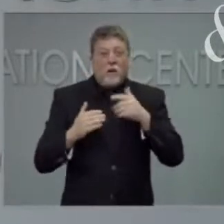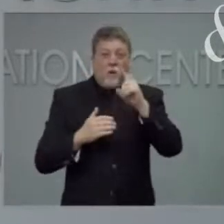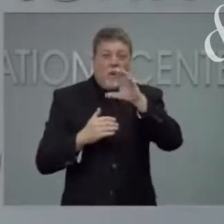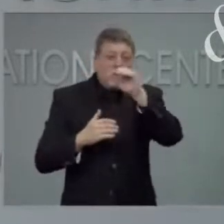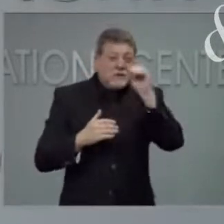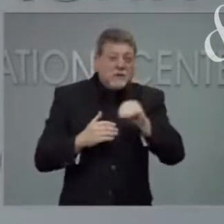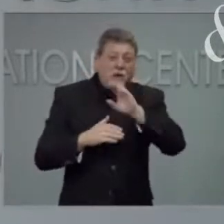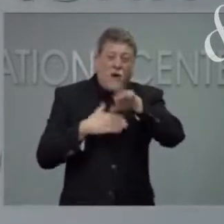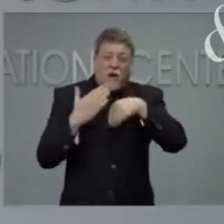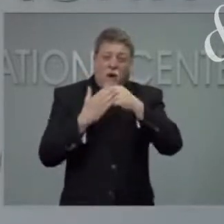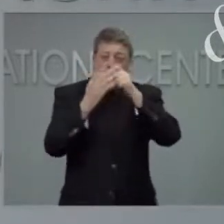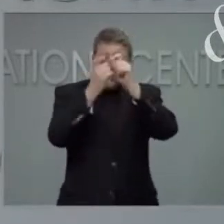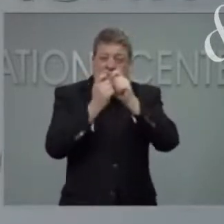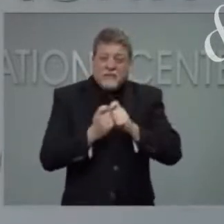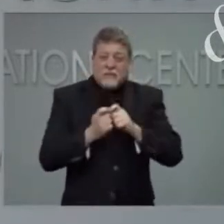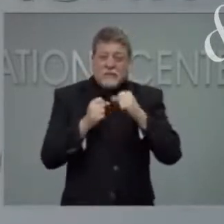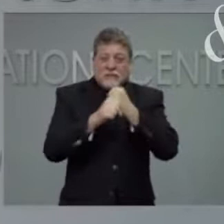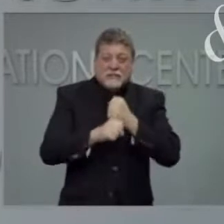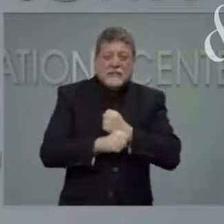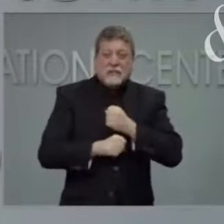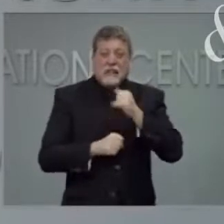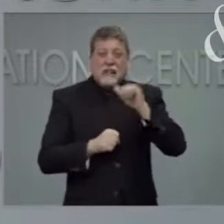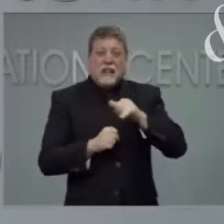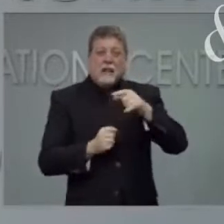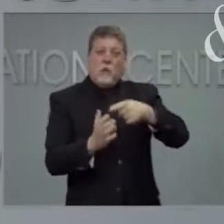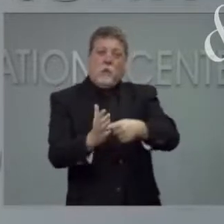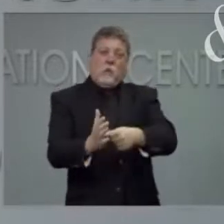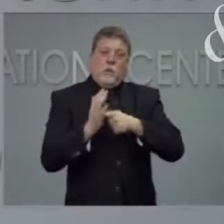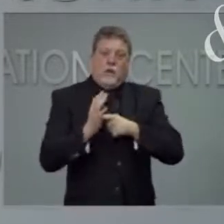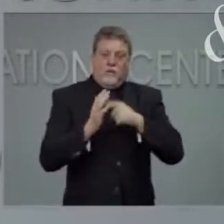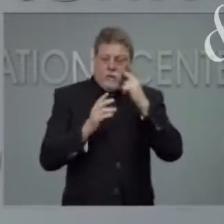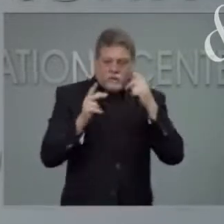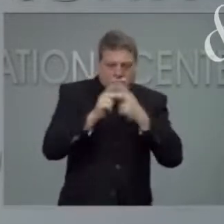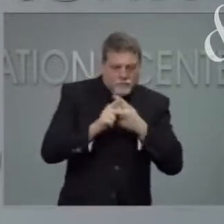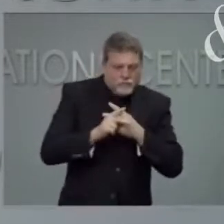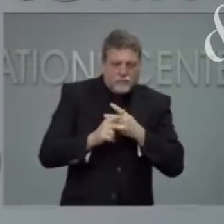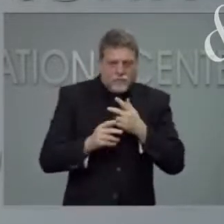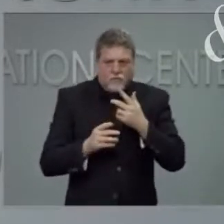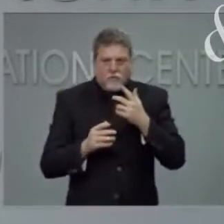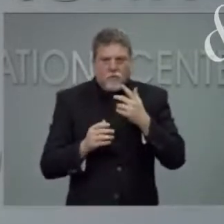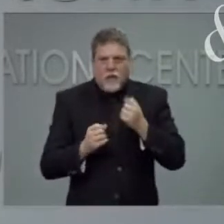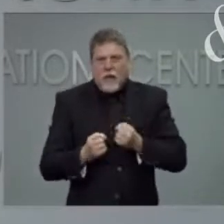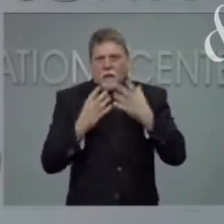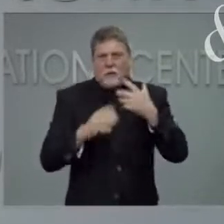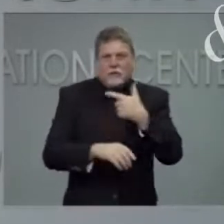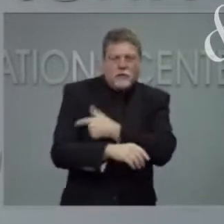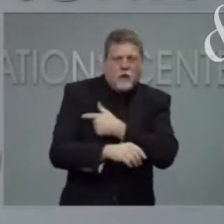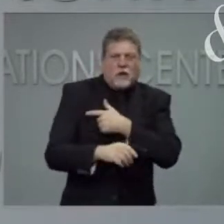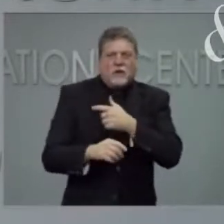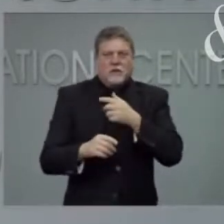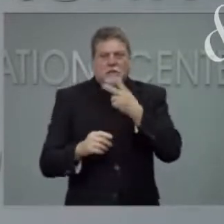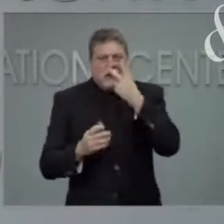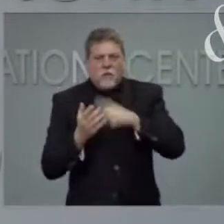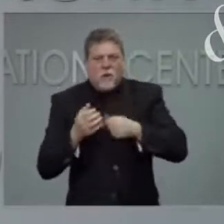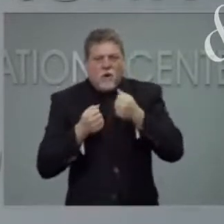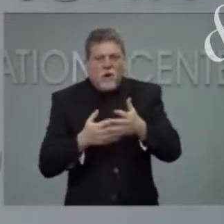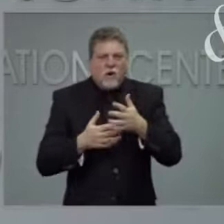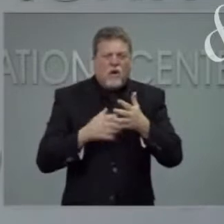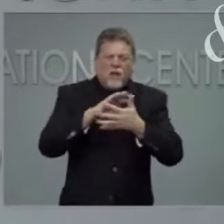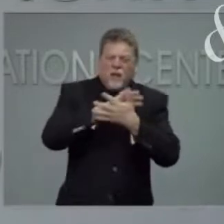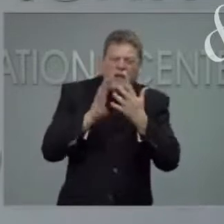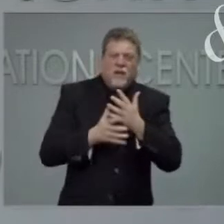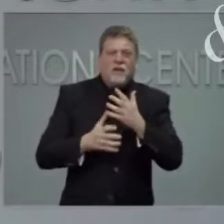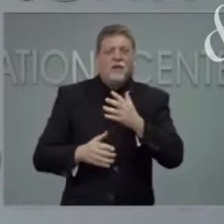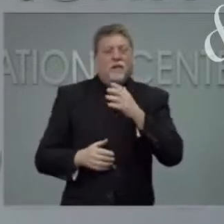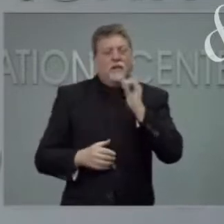you need. This allows us to see a problem so we can tackle it, particularly when